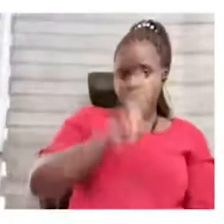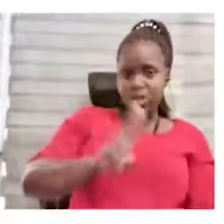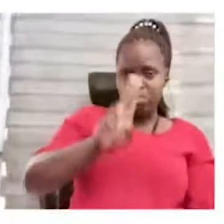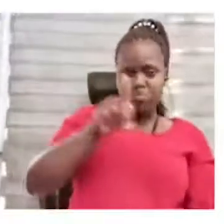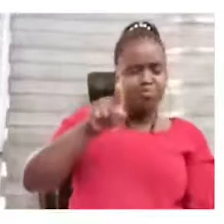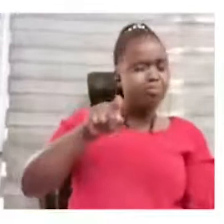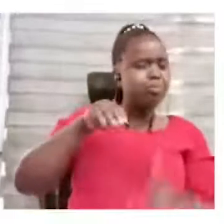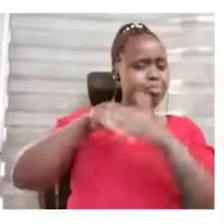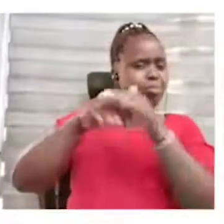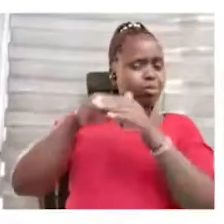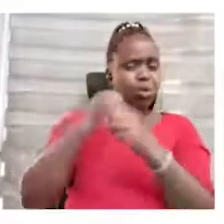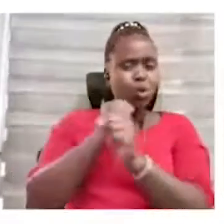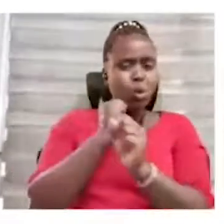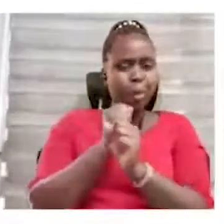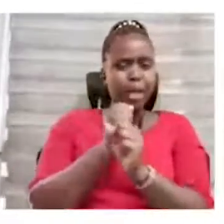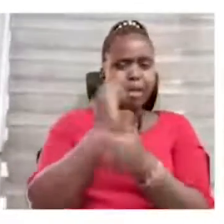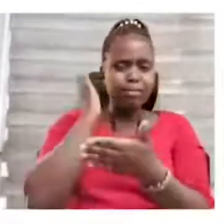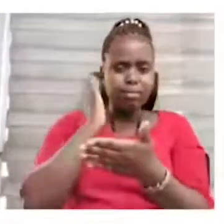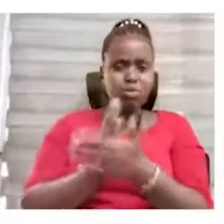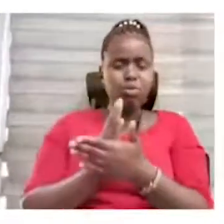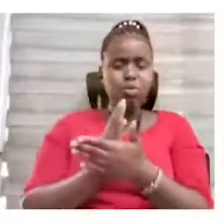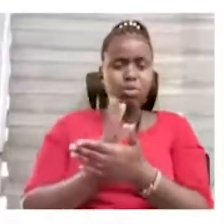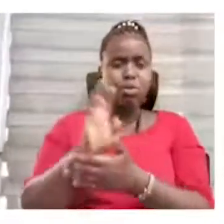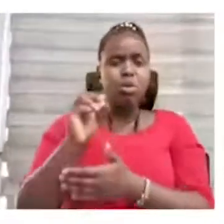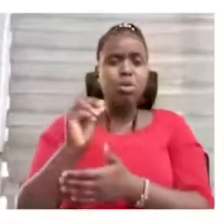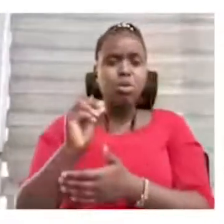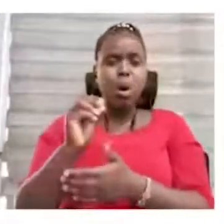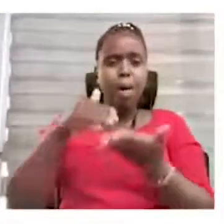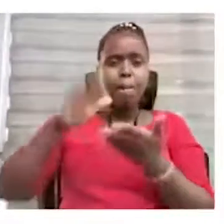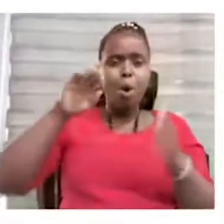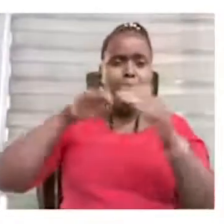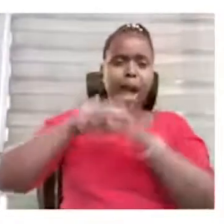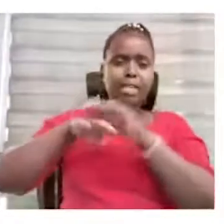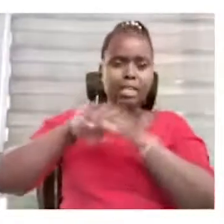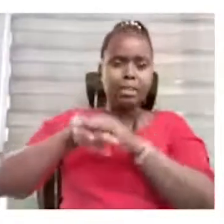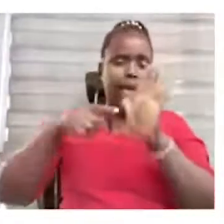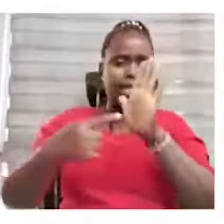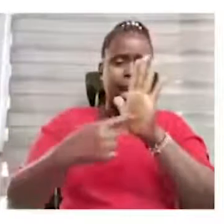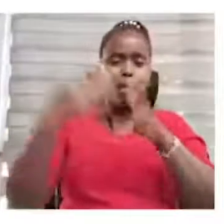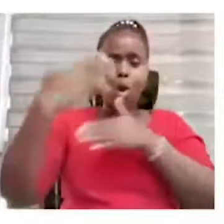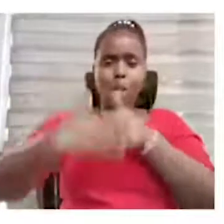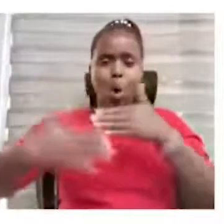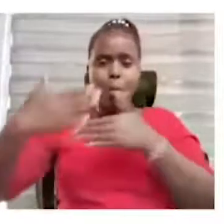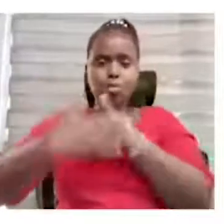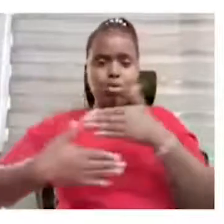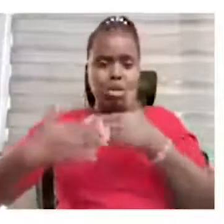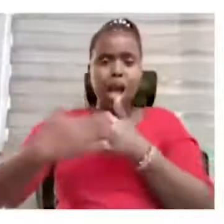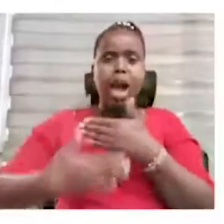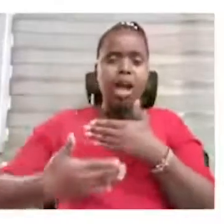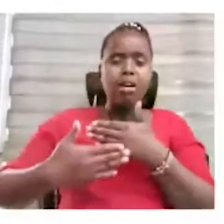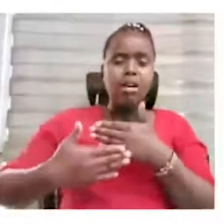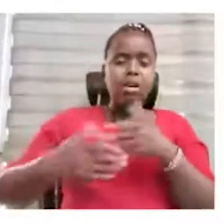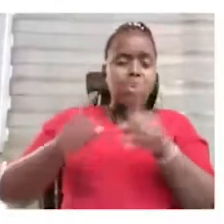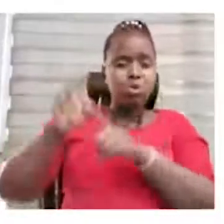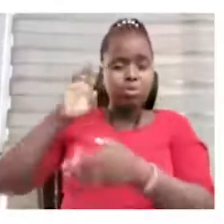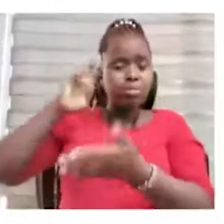the real world more accessible, right? Leveraging computer vision, automatic speech recognition, all of these different